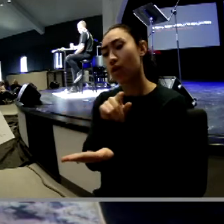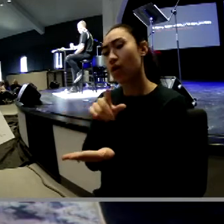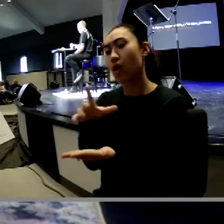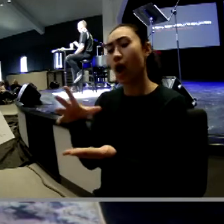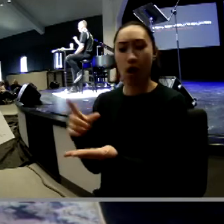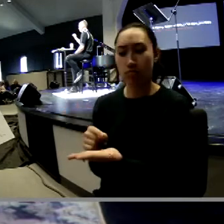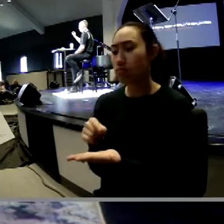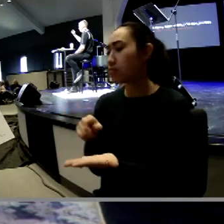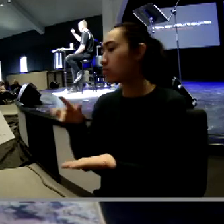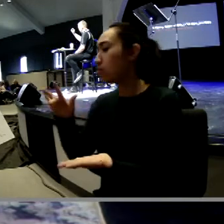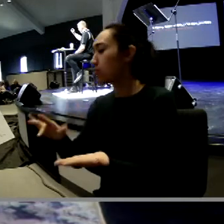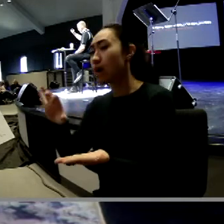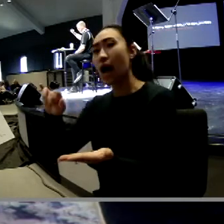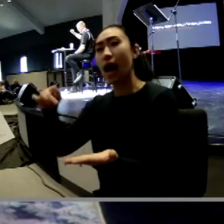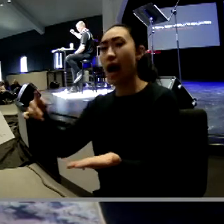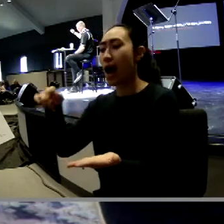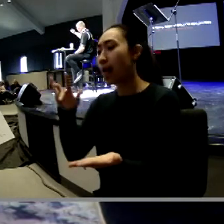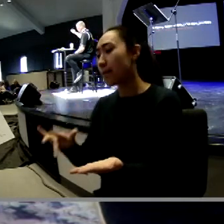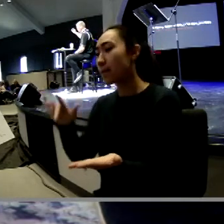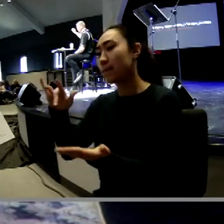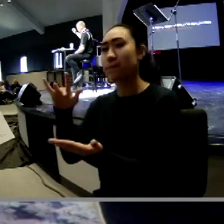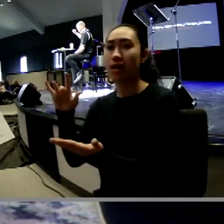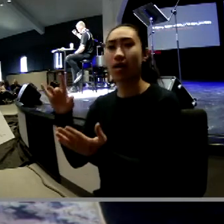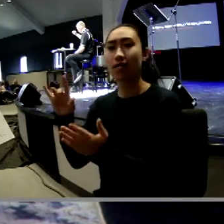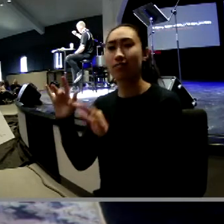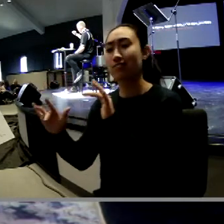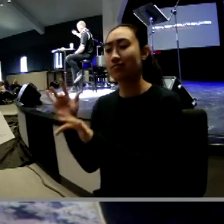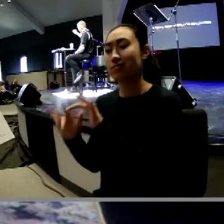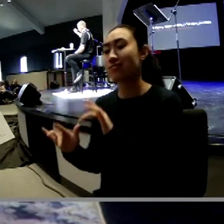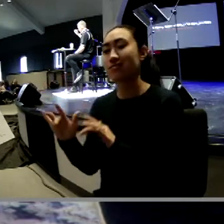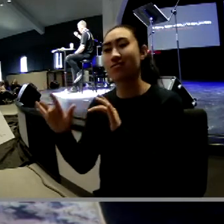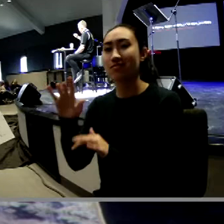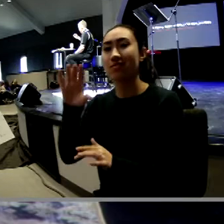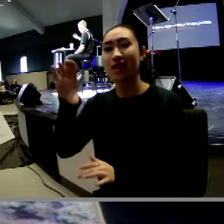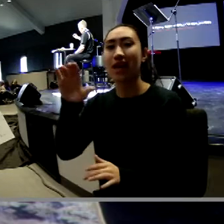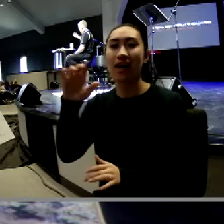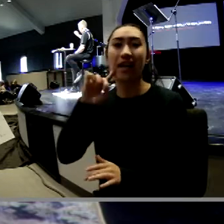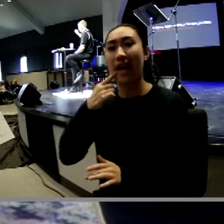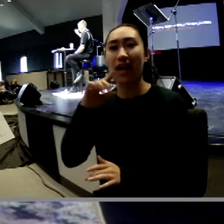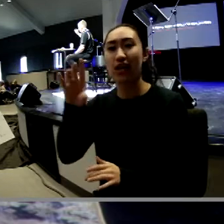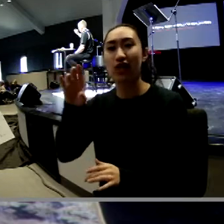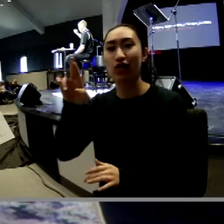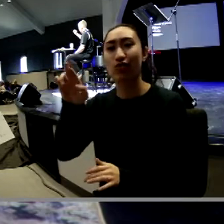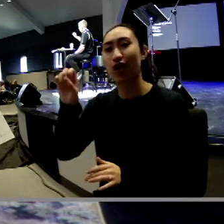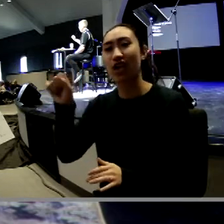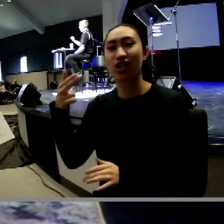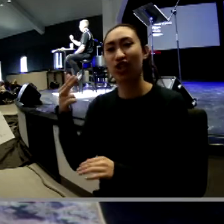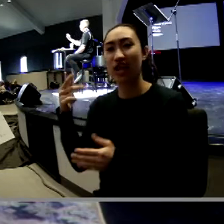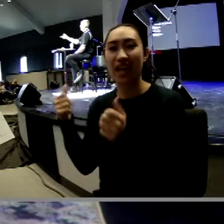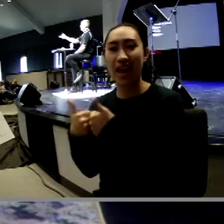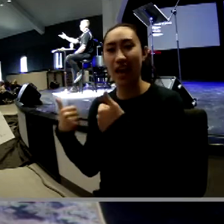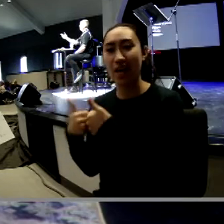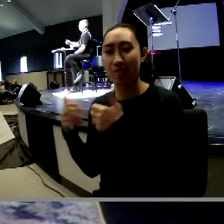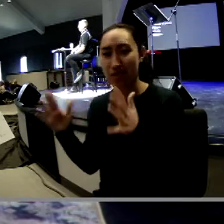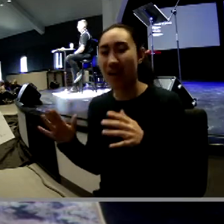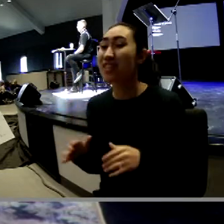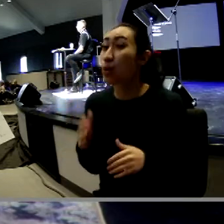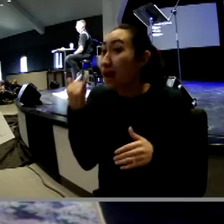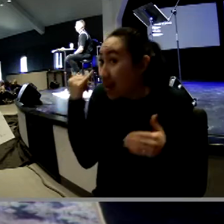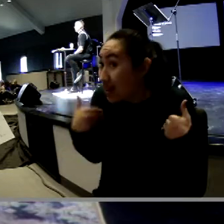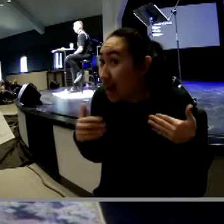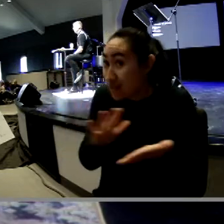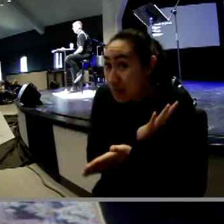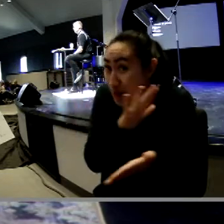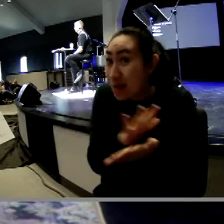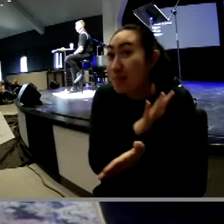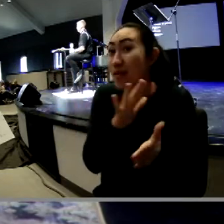Put on your Bible or in your notes, just write, picture, mirror, window. Whenever you read a